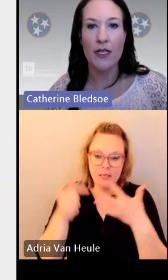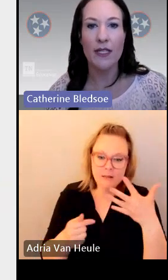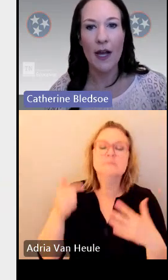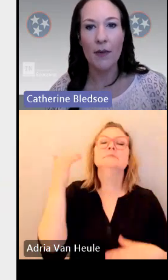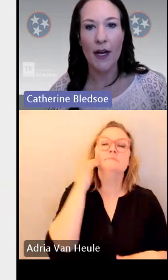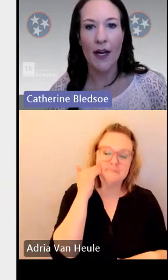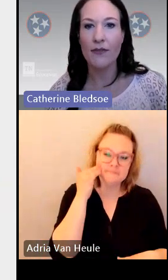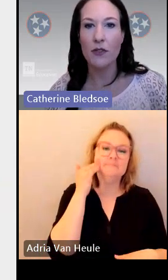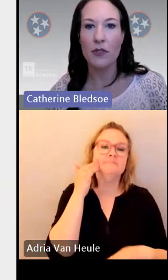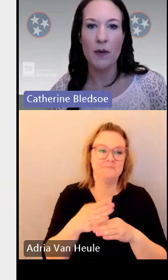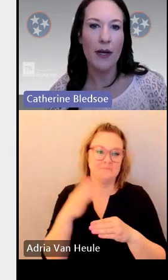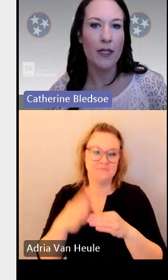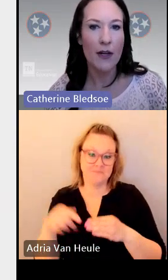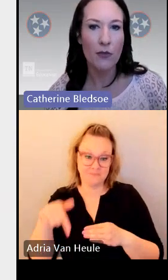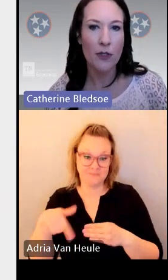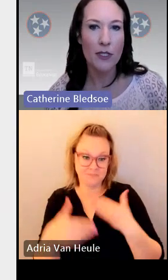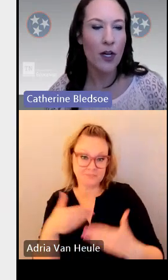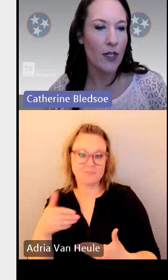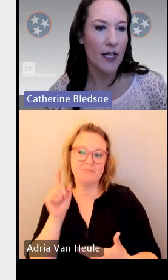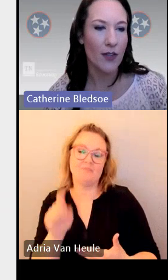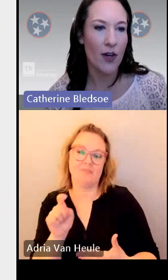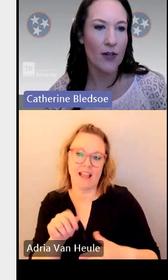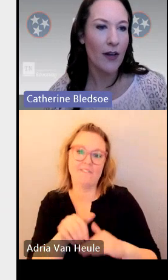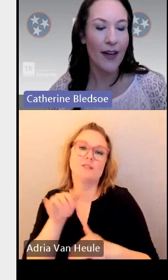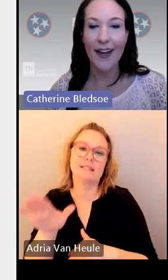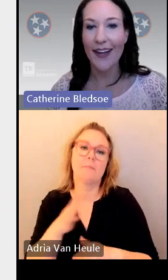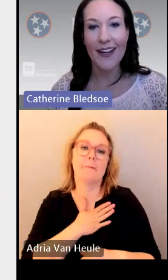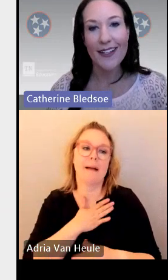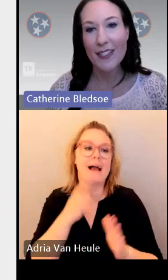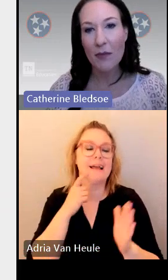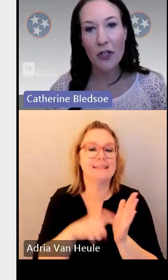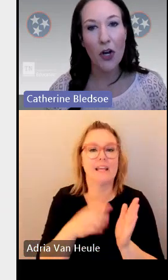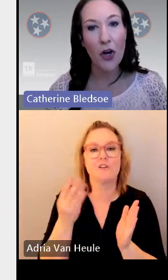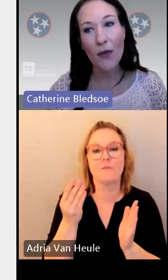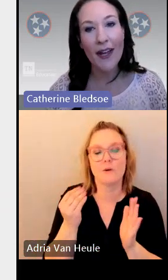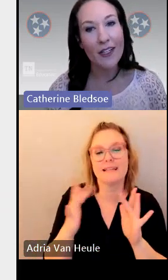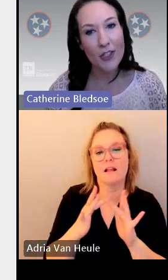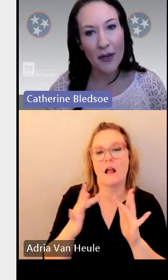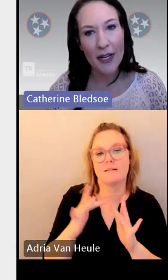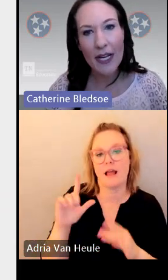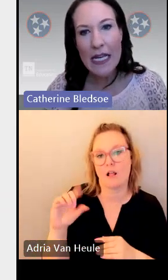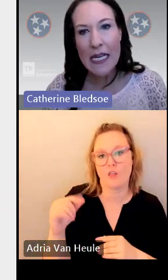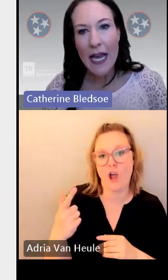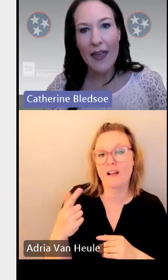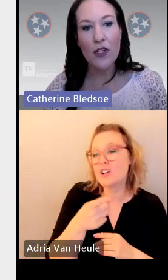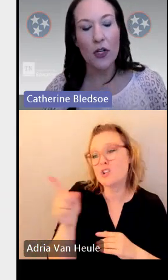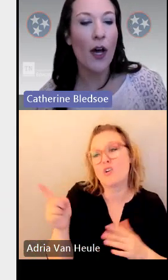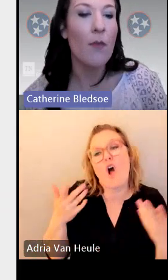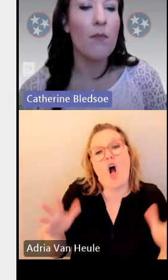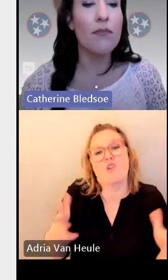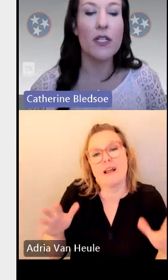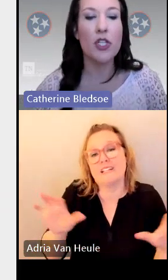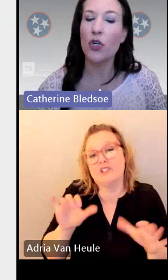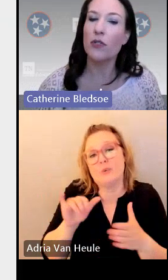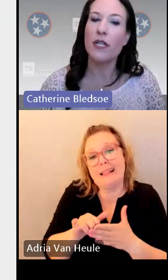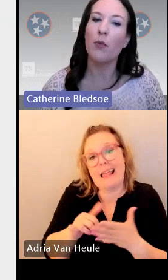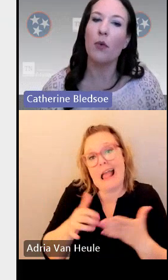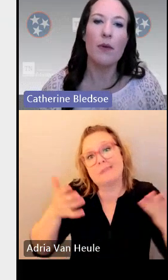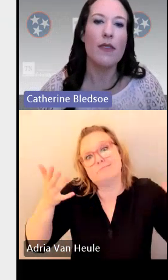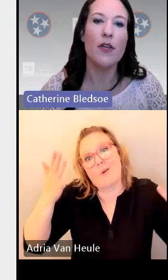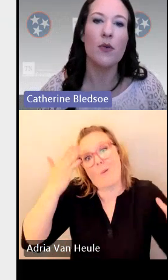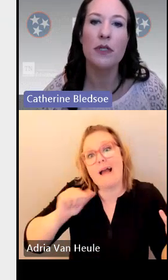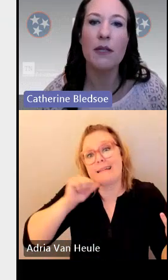this process, I'm going to have to submit my Indicator 14 contact log. Again, it's something you're already doing. And then the